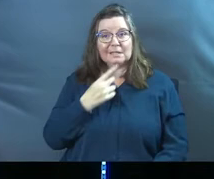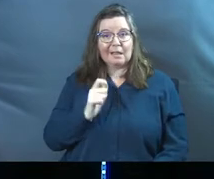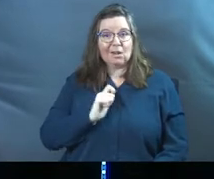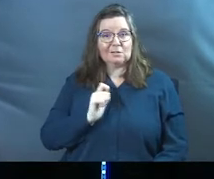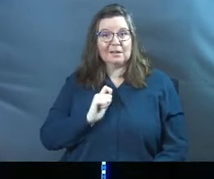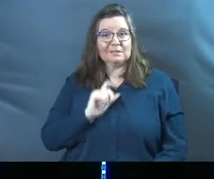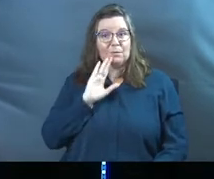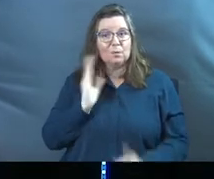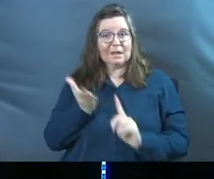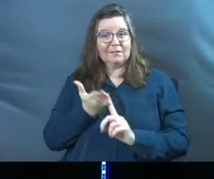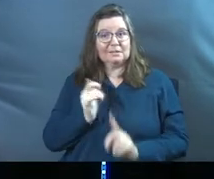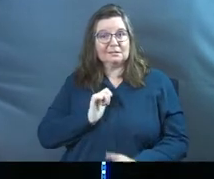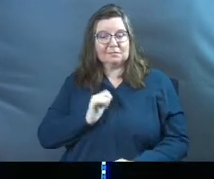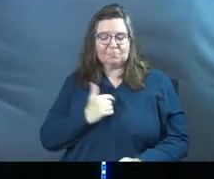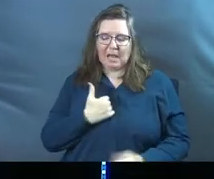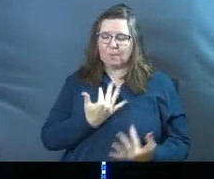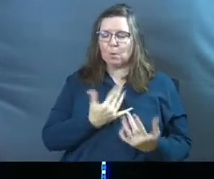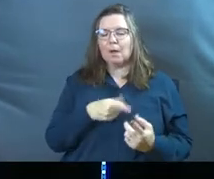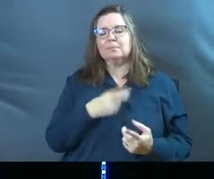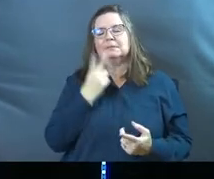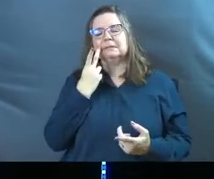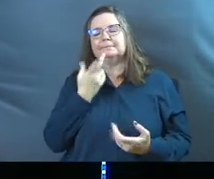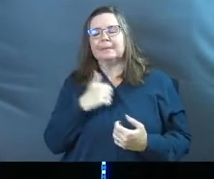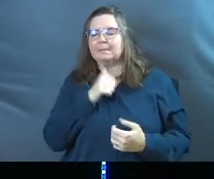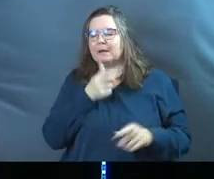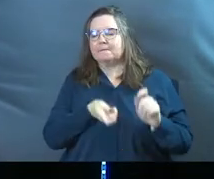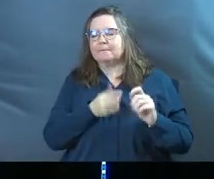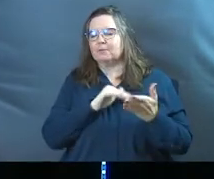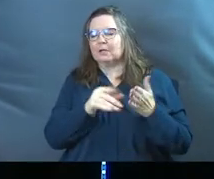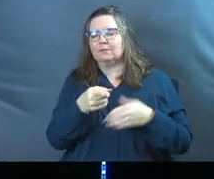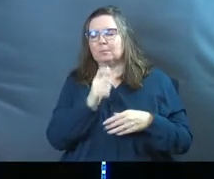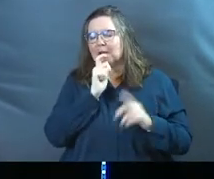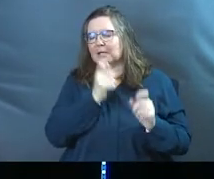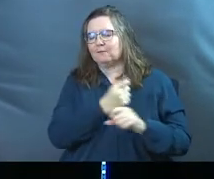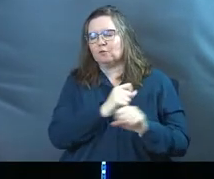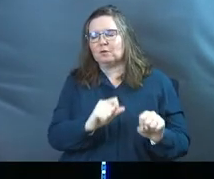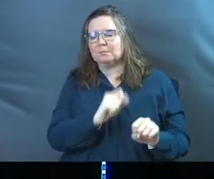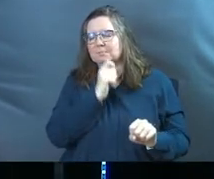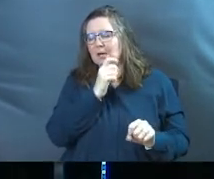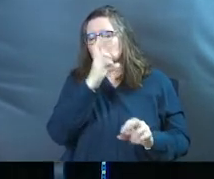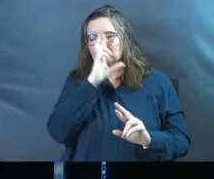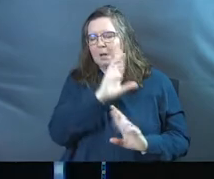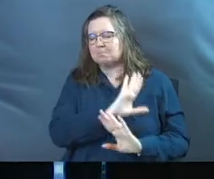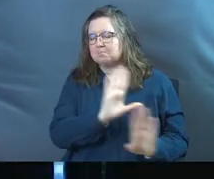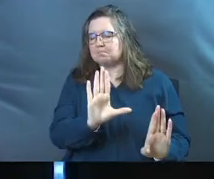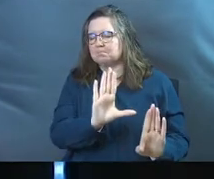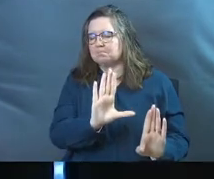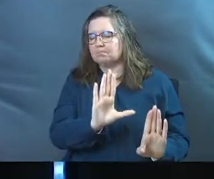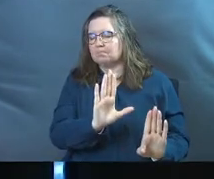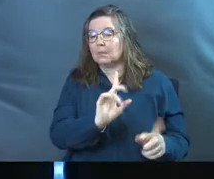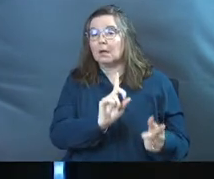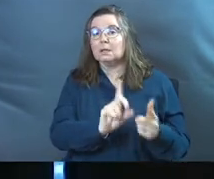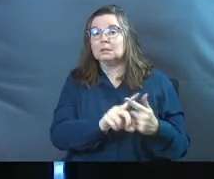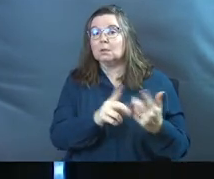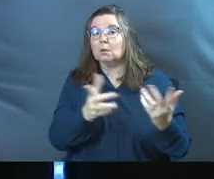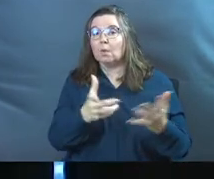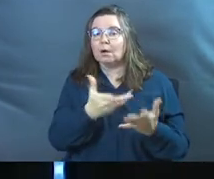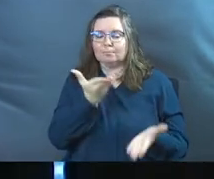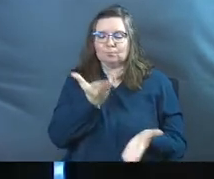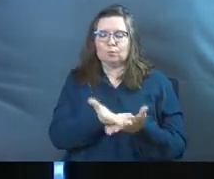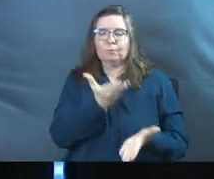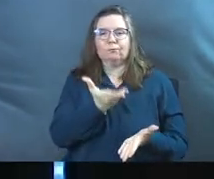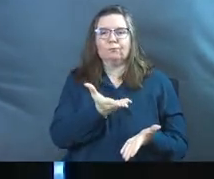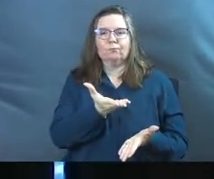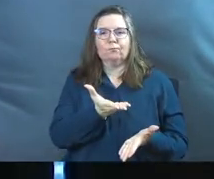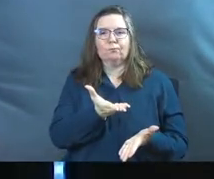telling ourselves. I'm going to wait you out. I'm not going to forgive you. I'm not going to give you freedom. I'm not going to give you my respect and my love until you have proved it.